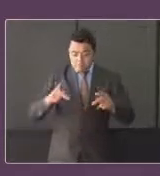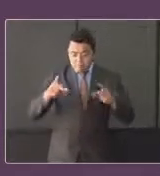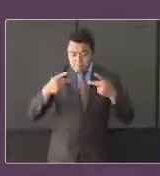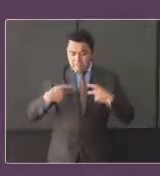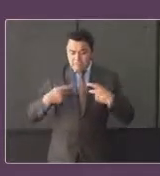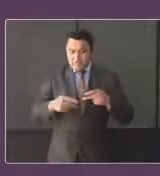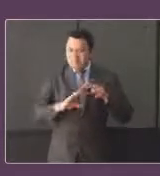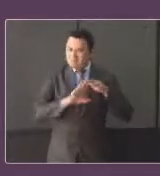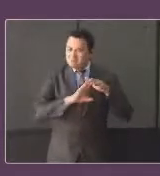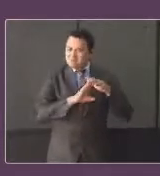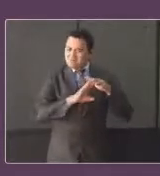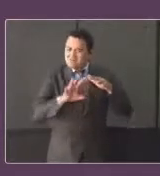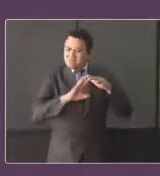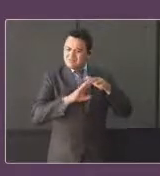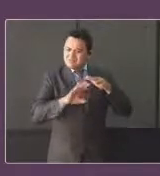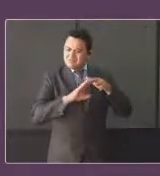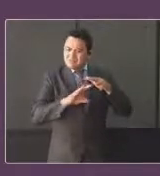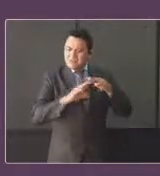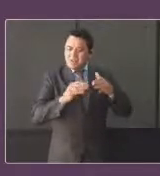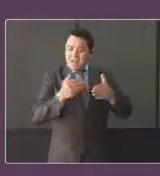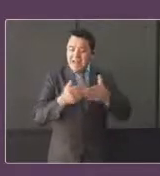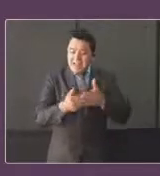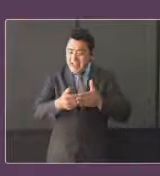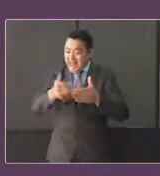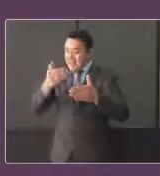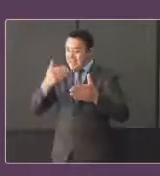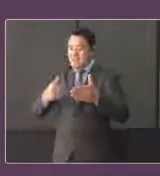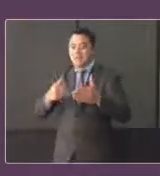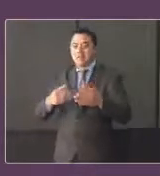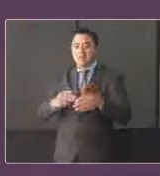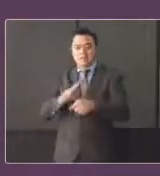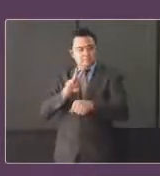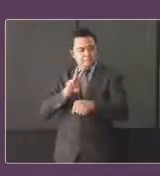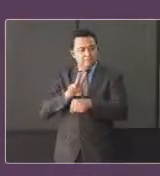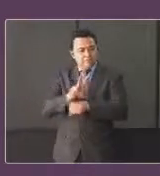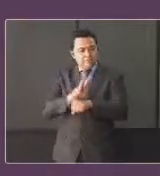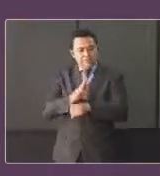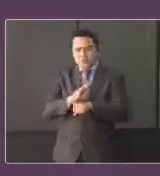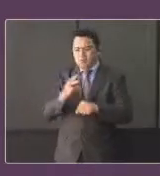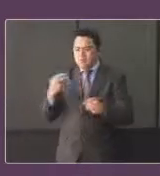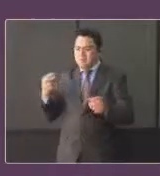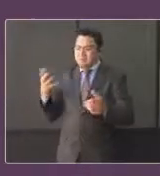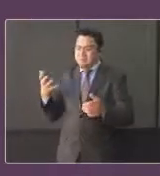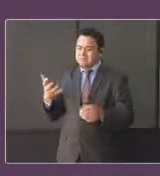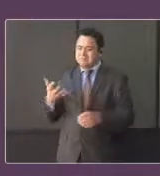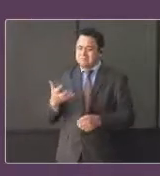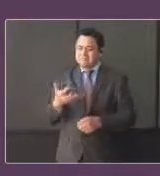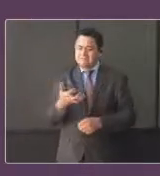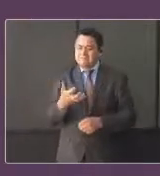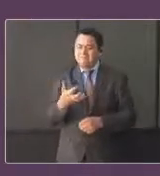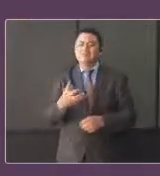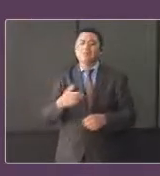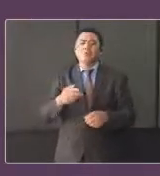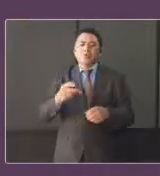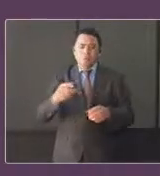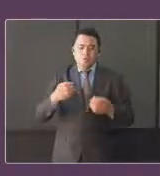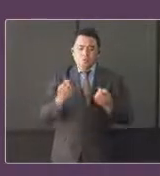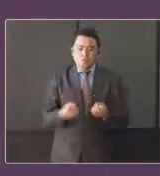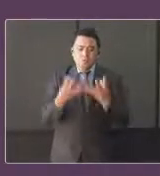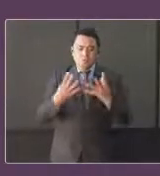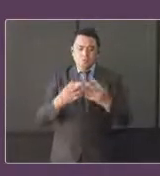The presence of migrants before the migration from Venezuela was of